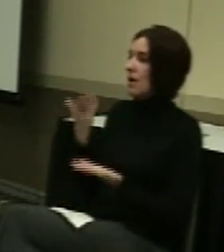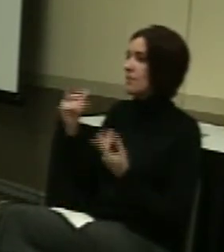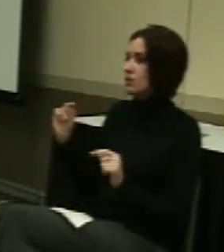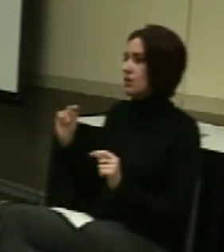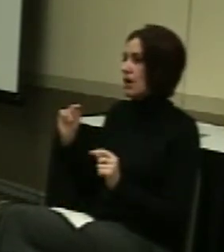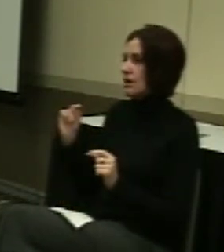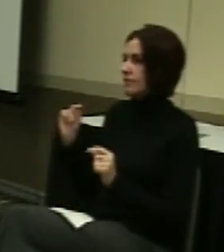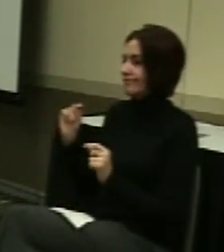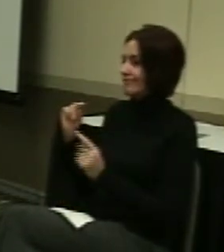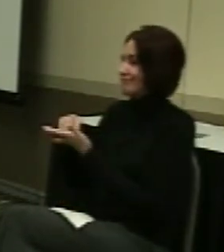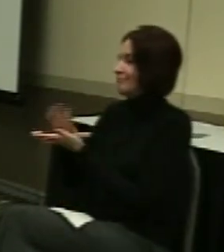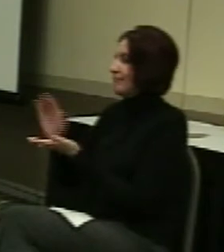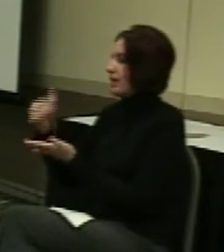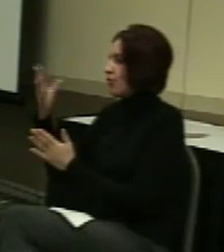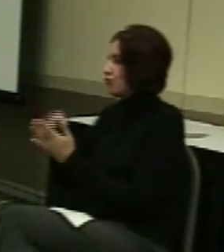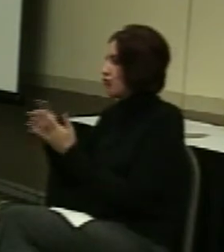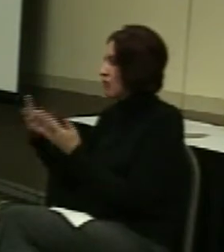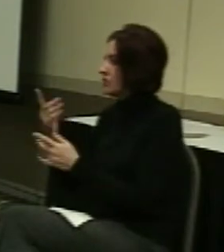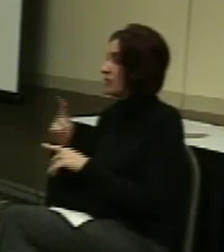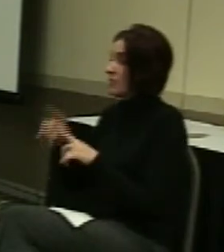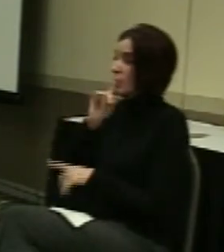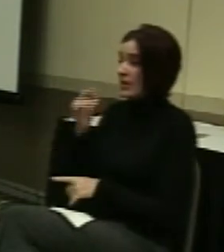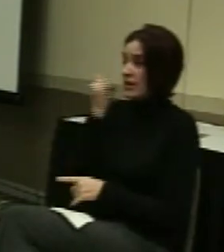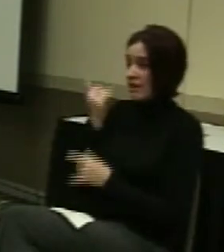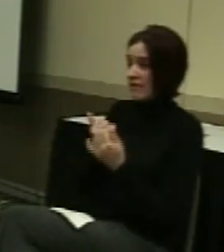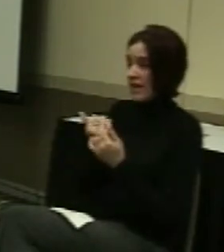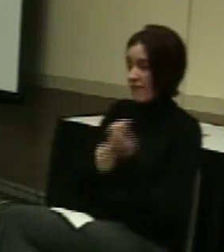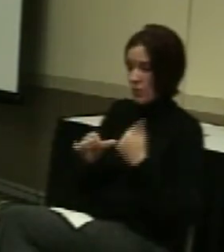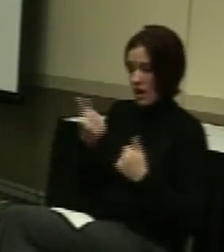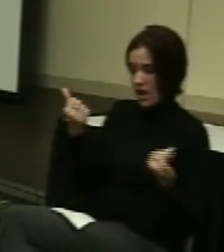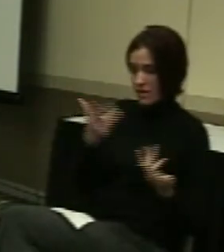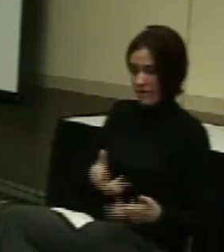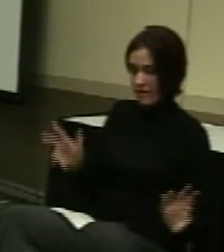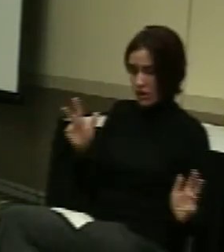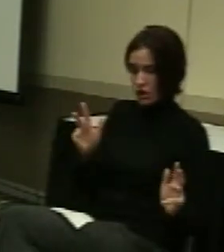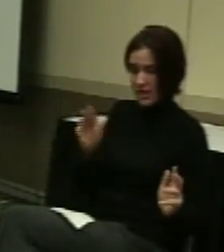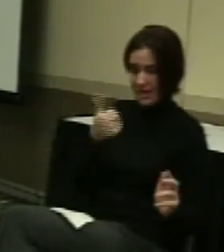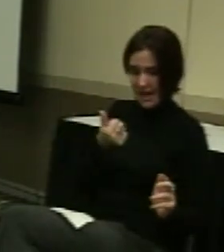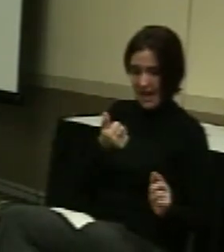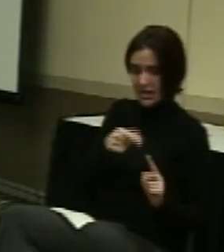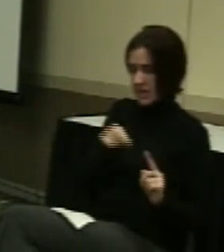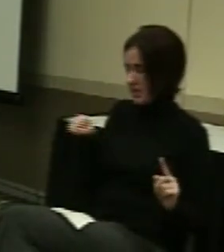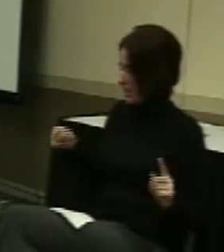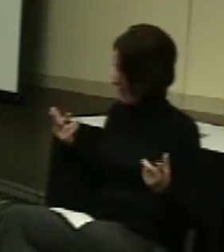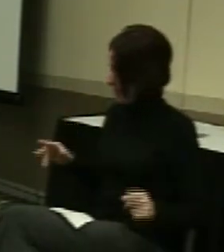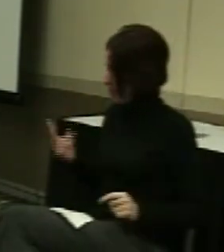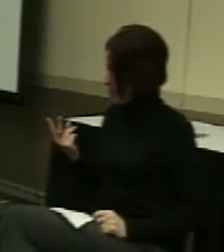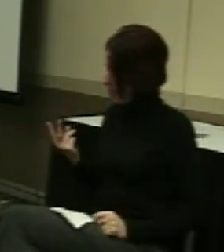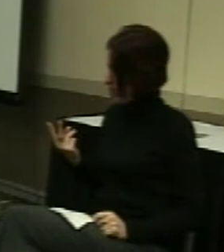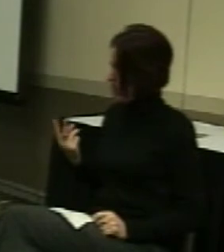another little chart, but really, if everyone's completing, 10 parts, and they've only done 2,